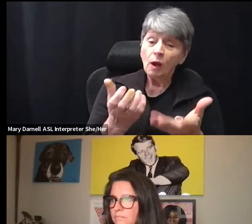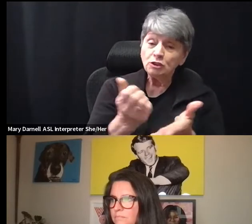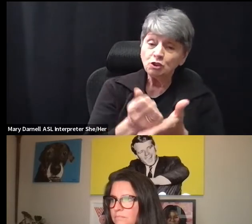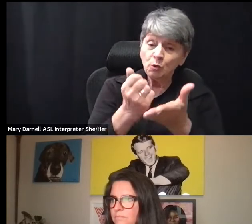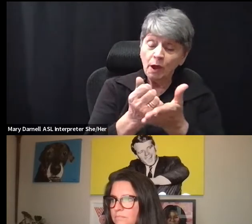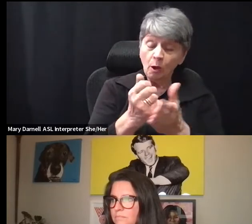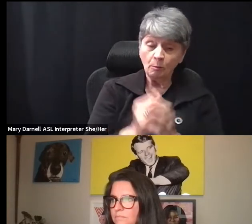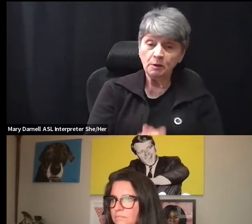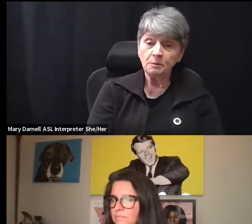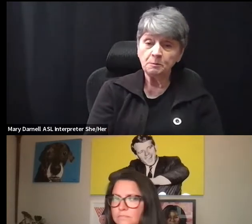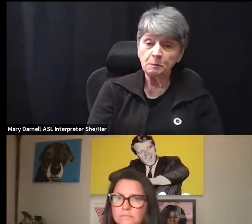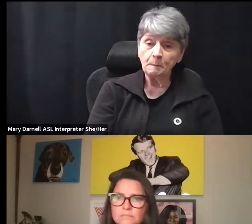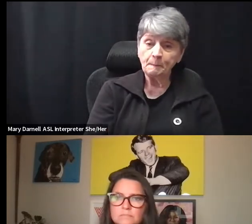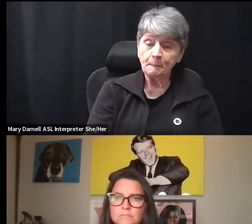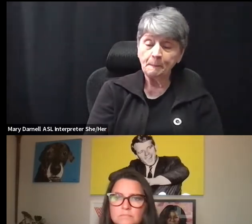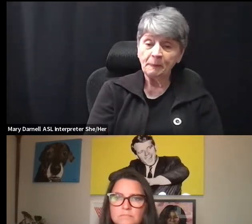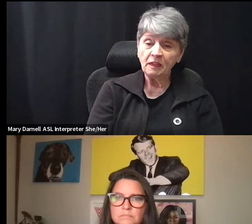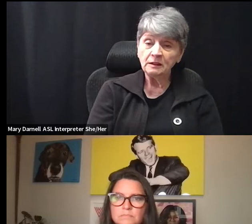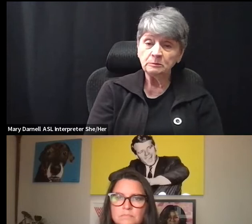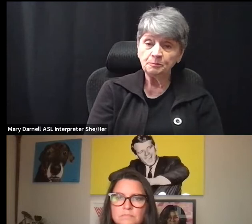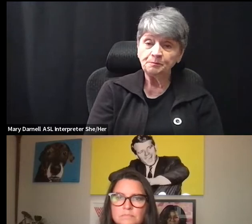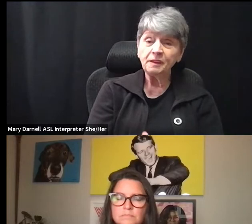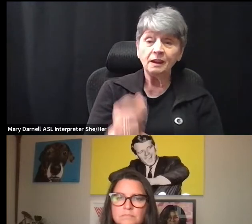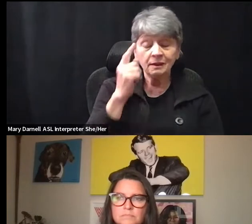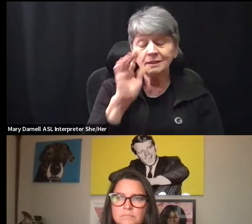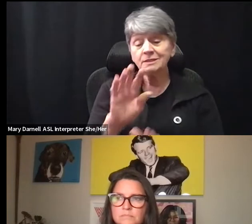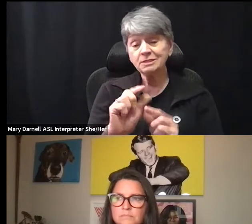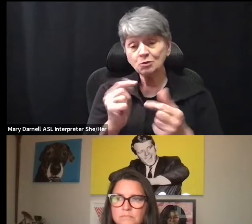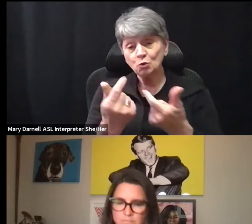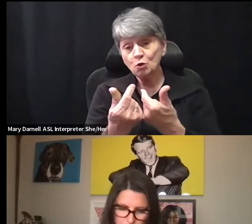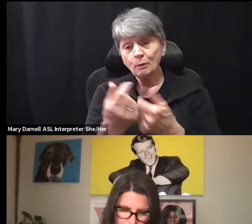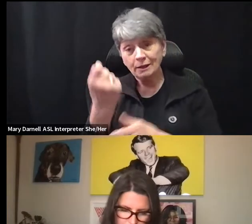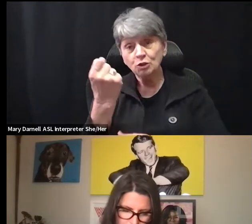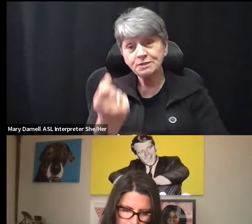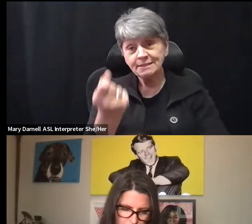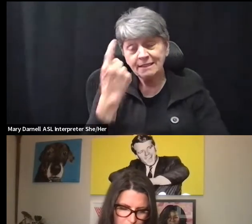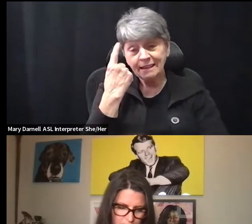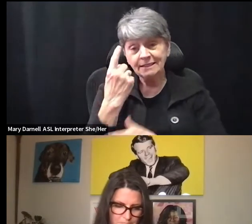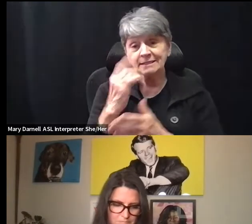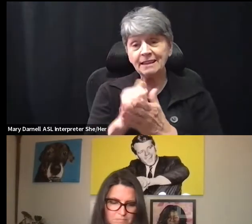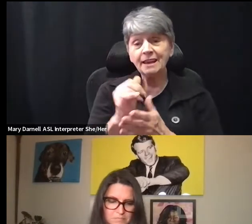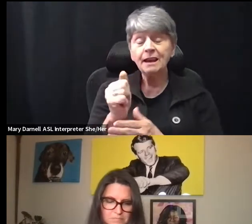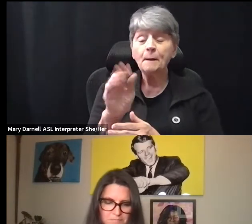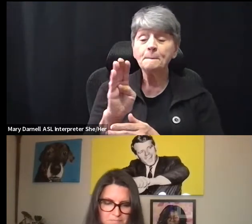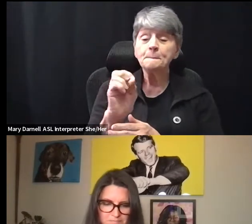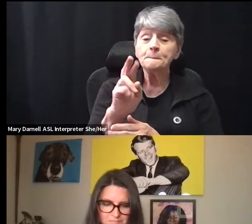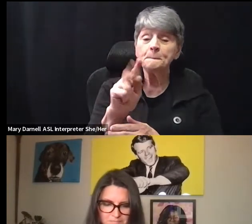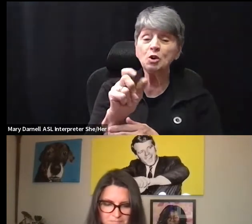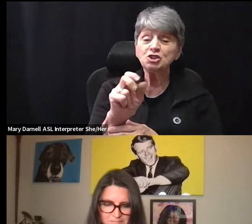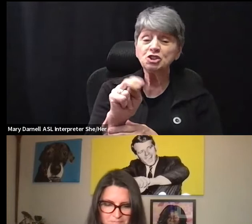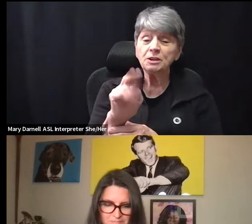The thing is, I think this crowd understands intuitively that abortion bans are rooted